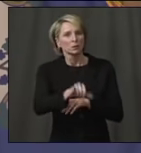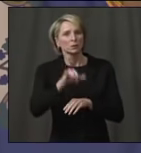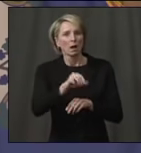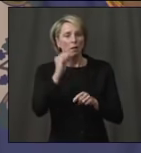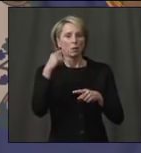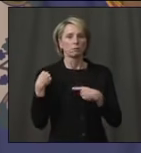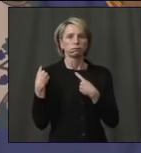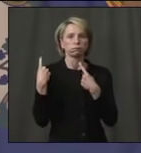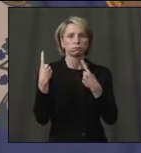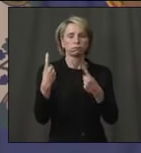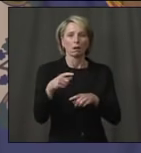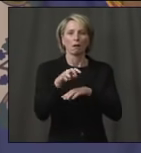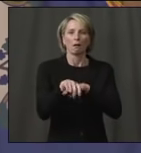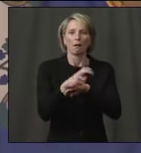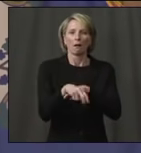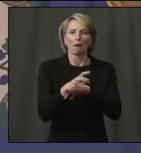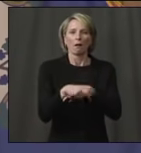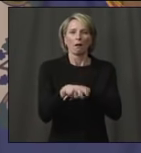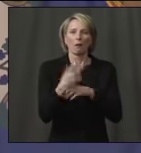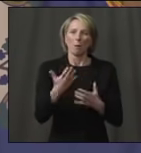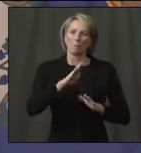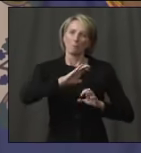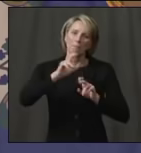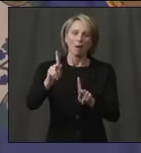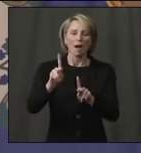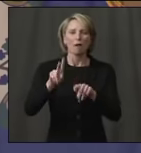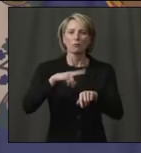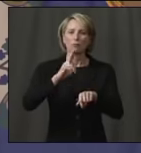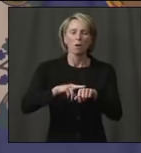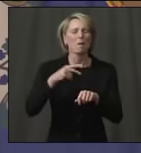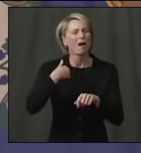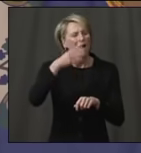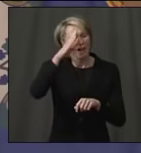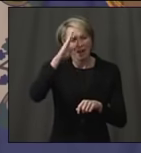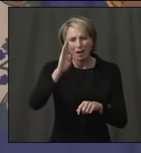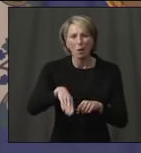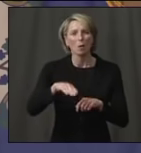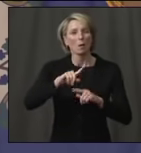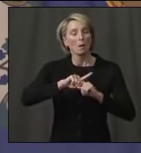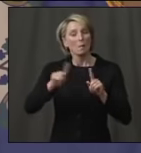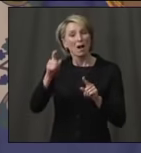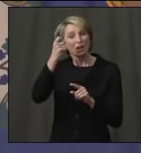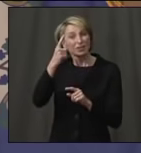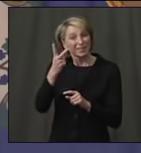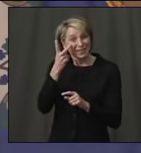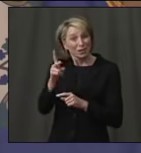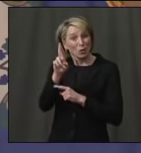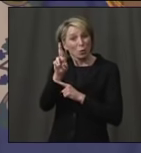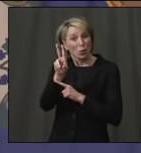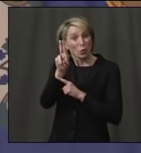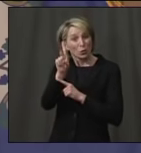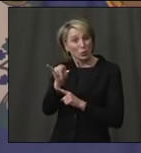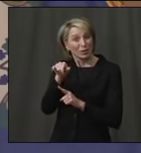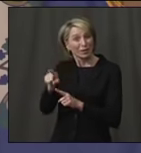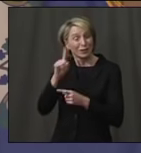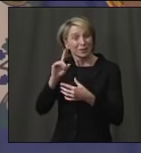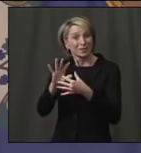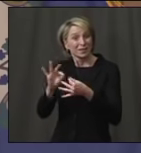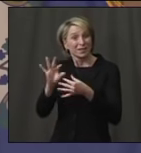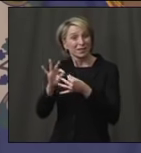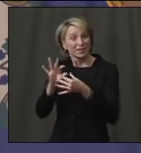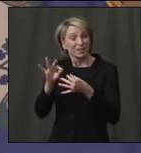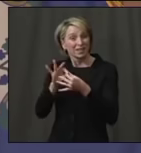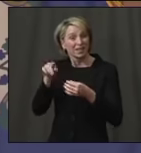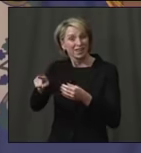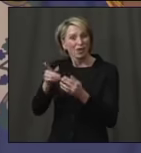home is getting a little tiresome, but when you hear a positive case of COVID, I want you to think of the human side